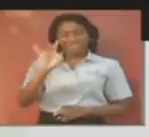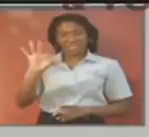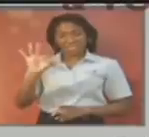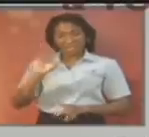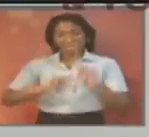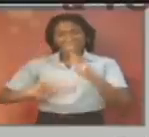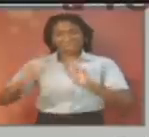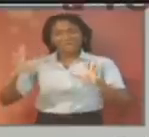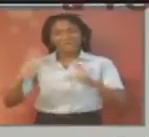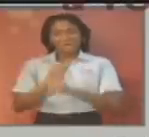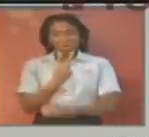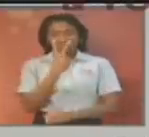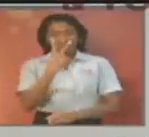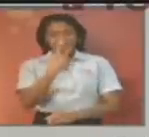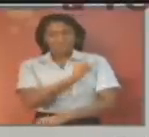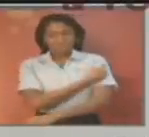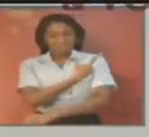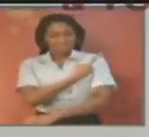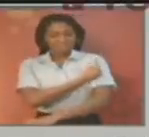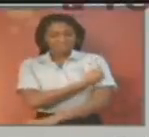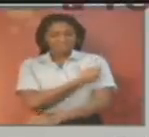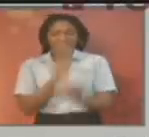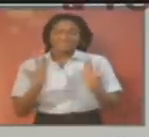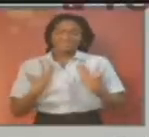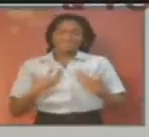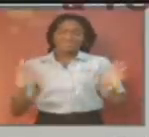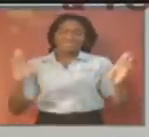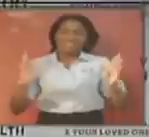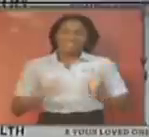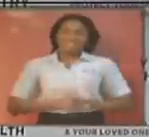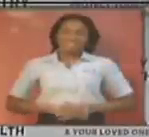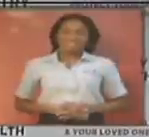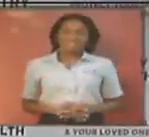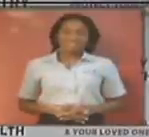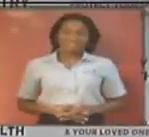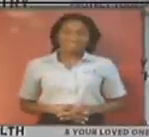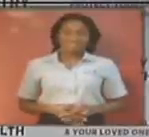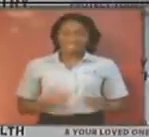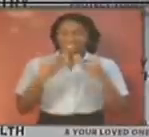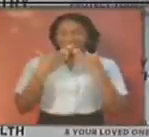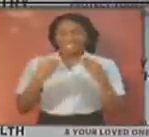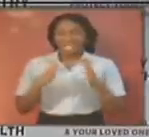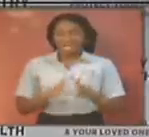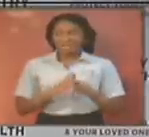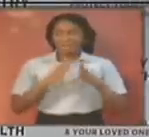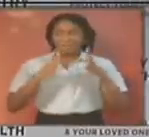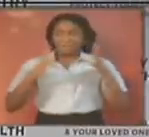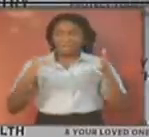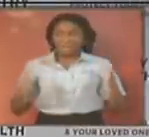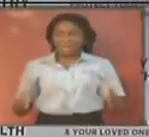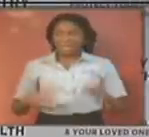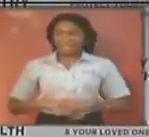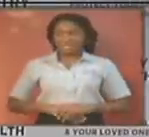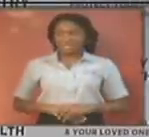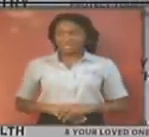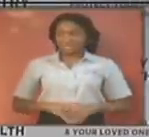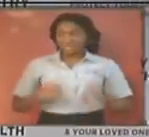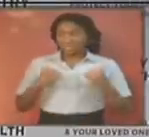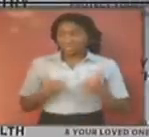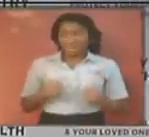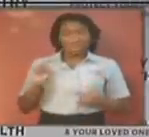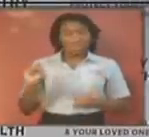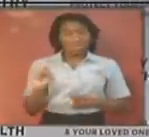Ms. Alcantara, that brings me to the end of my clinical update for this morning. Thank you very much, Dr. Parashram. And as we all